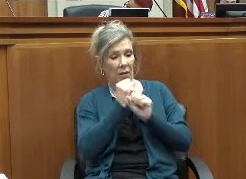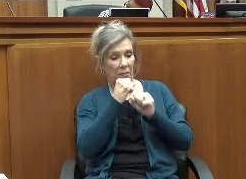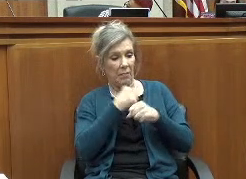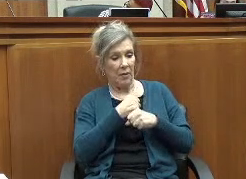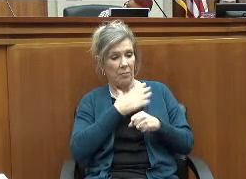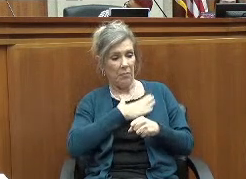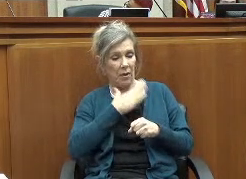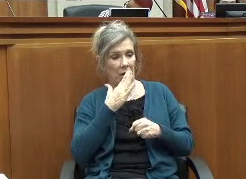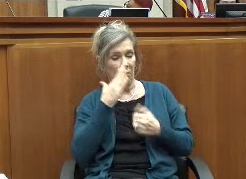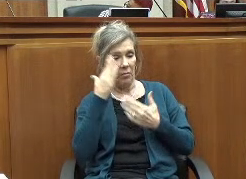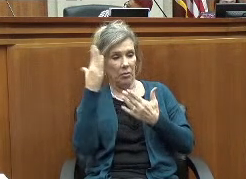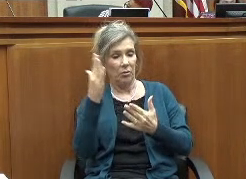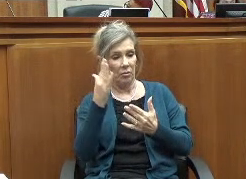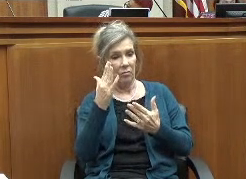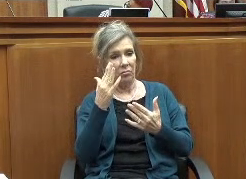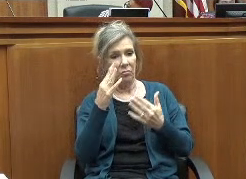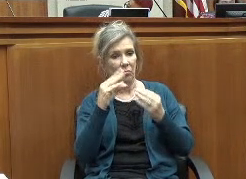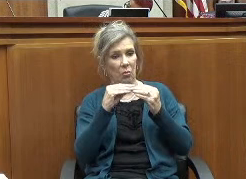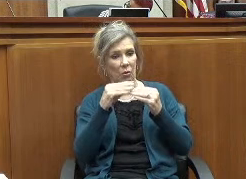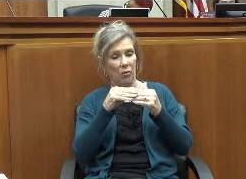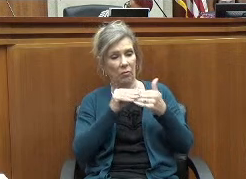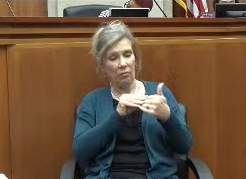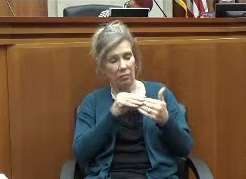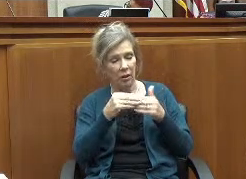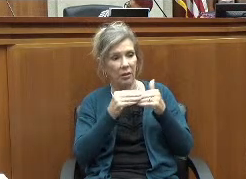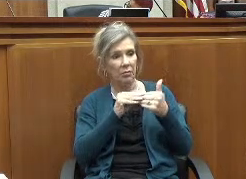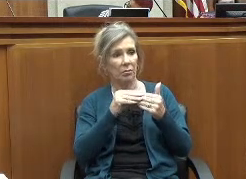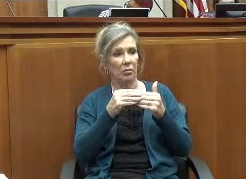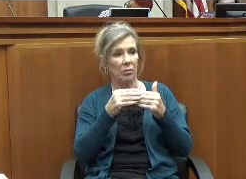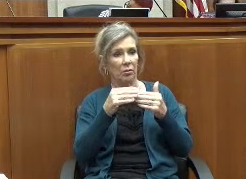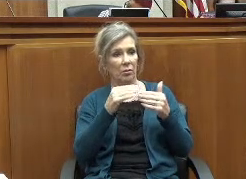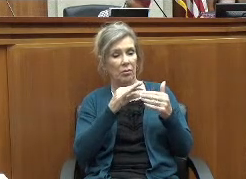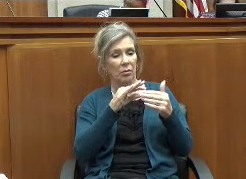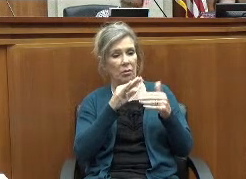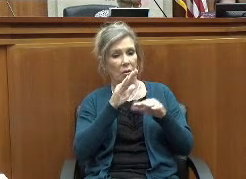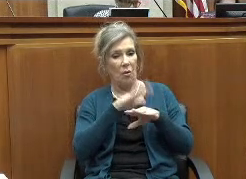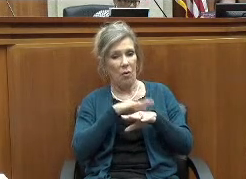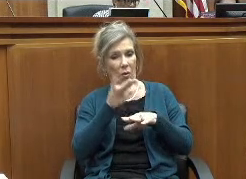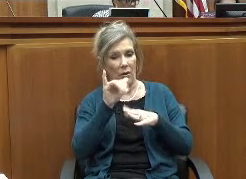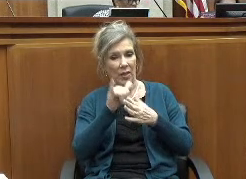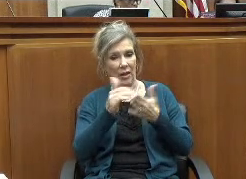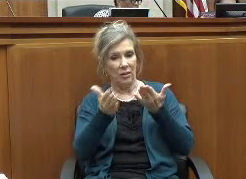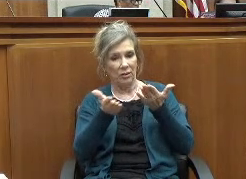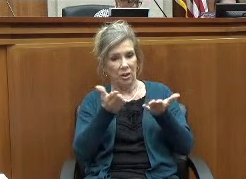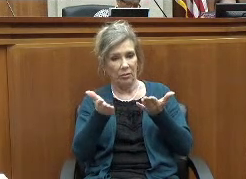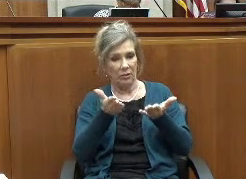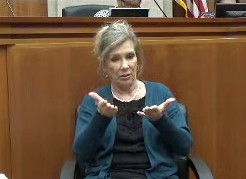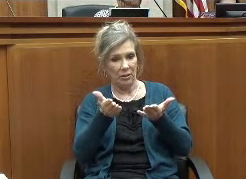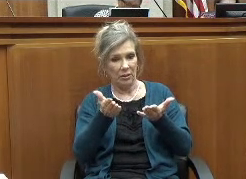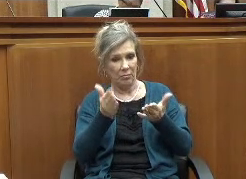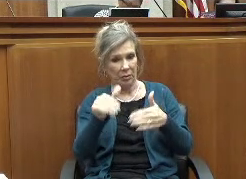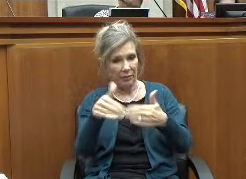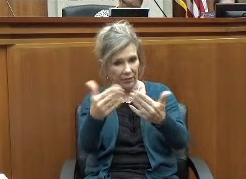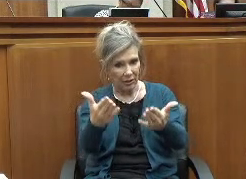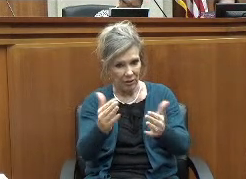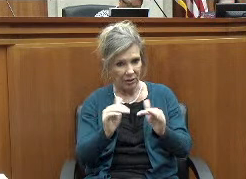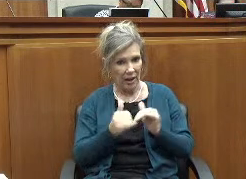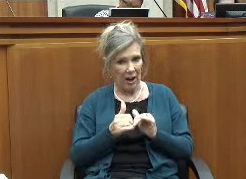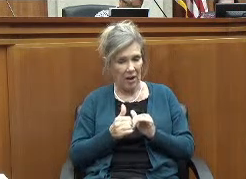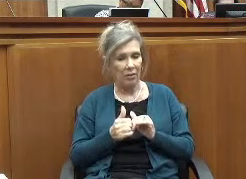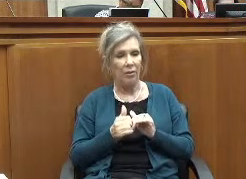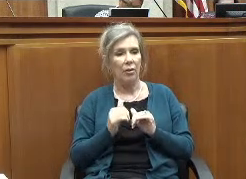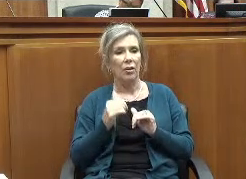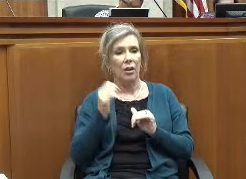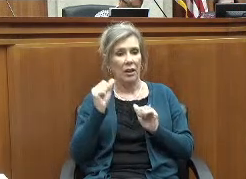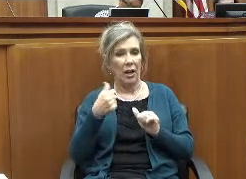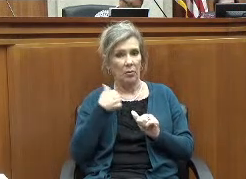amenable to flexibility on the part of that service provision, right? So could we say then that we